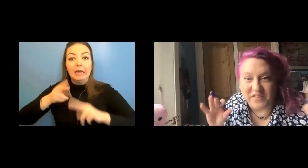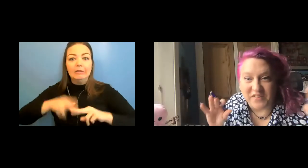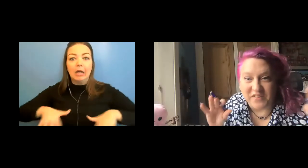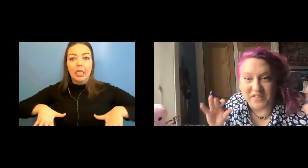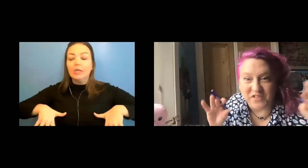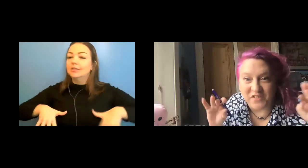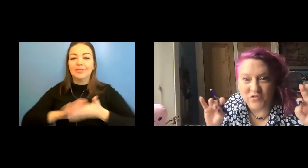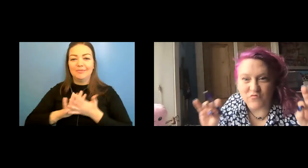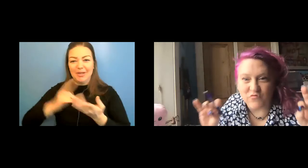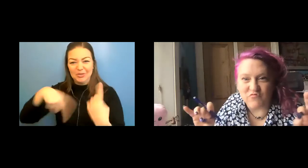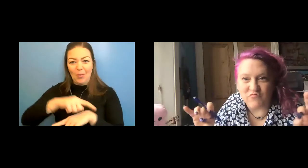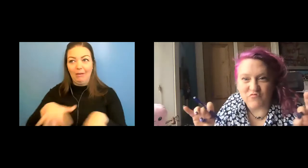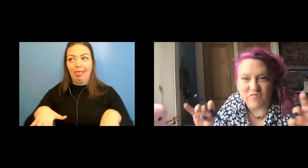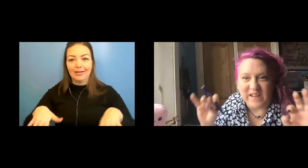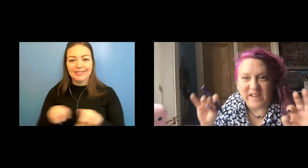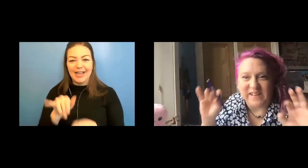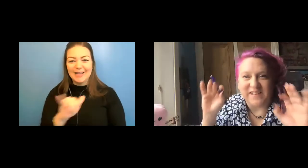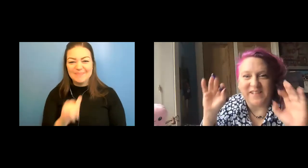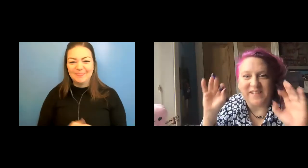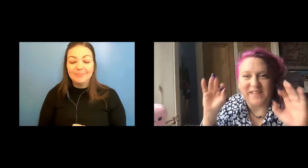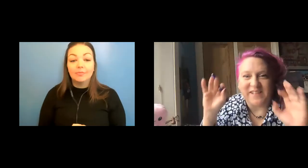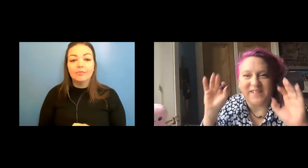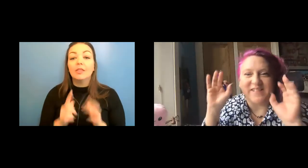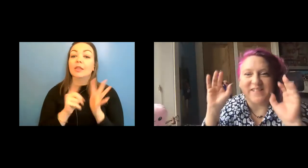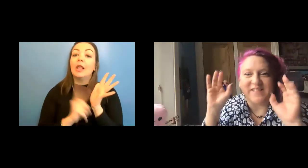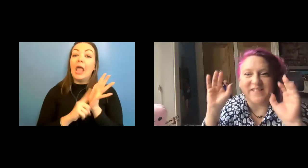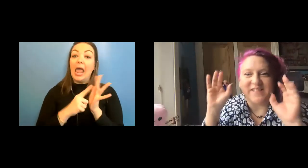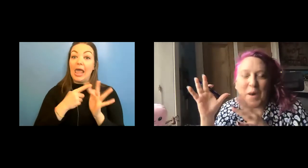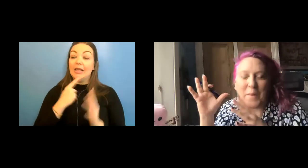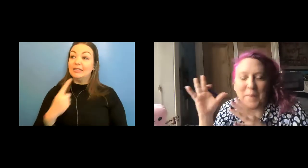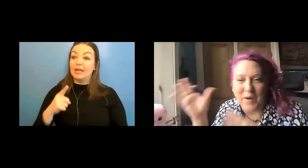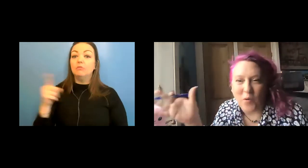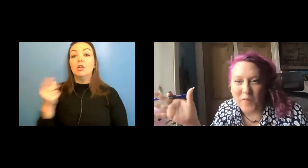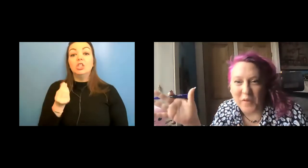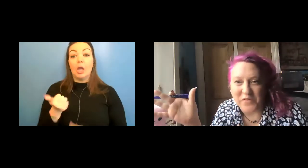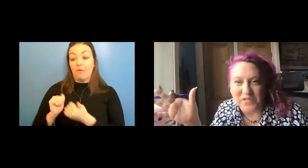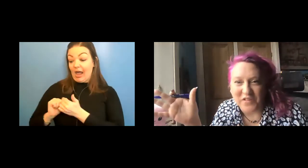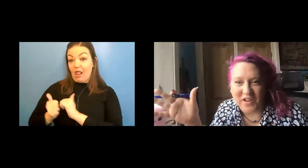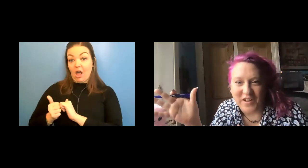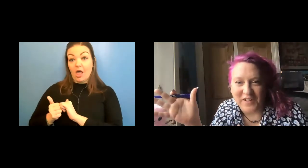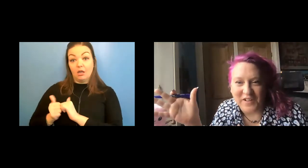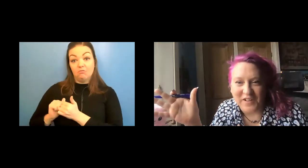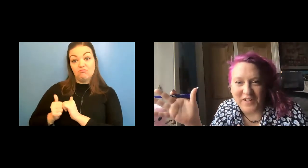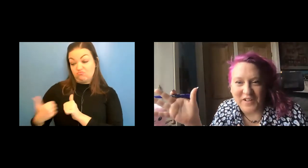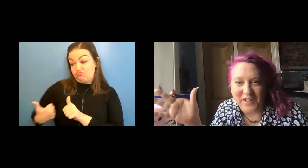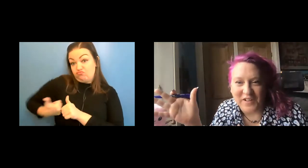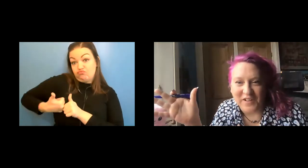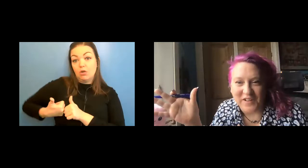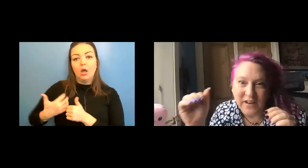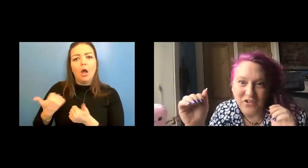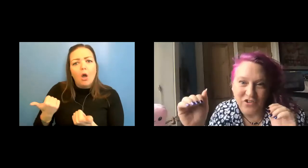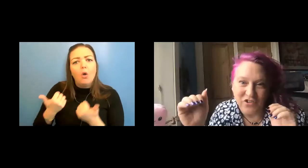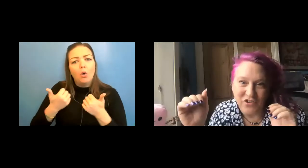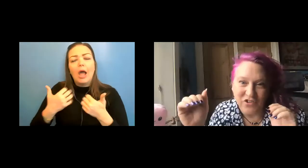Okay, so Ellie mentioned some of our allies, and some of our allies link to us in a